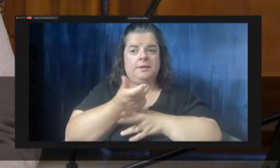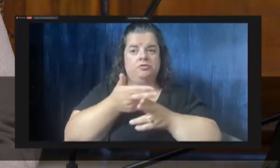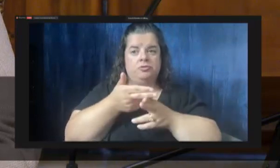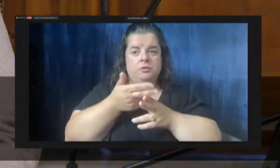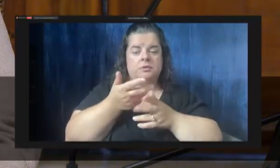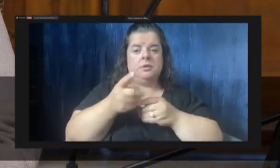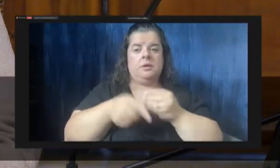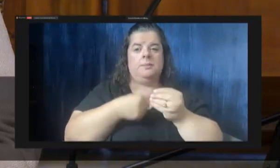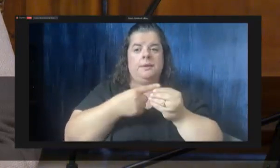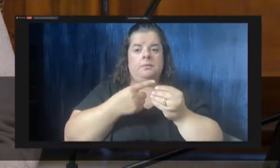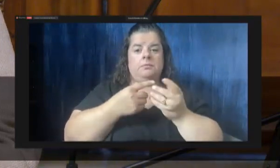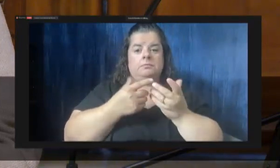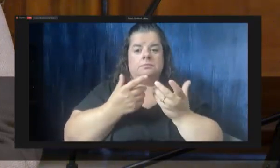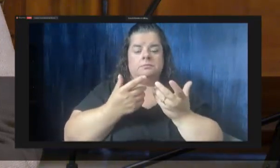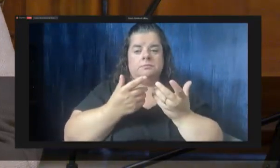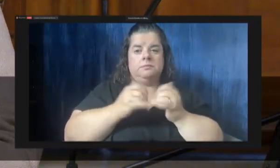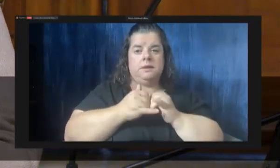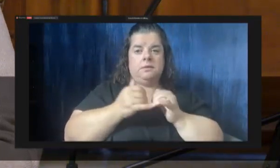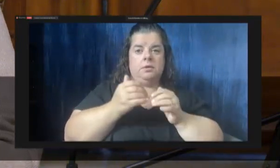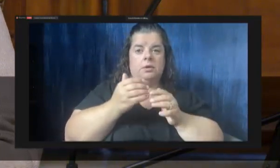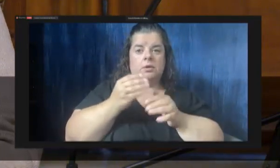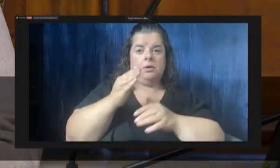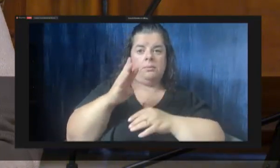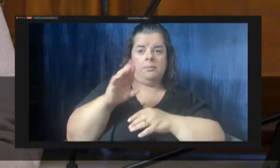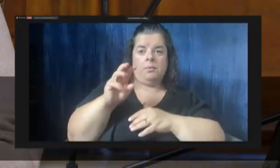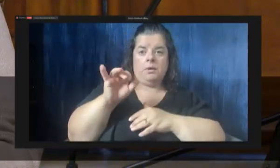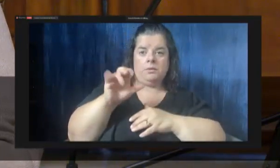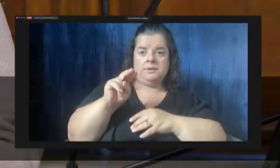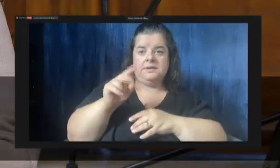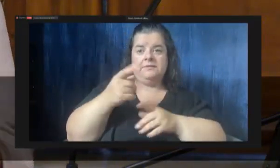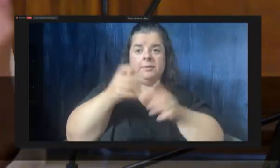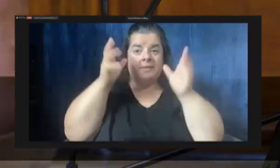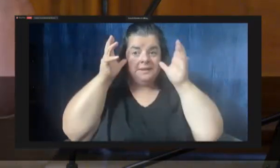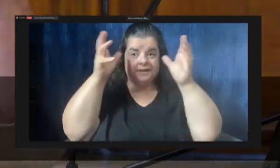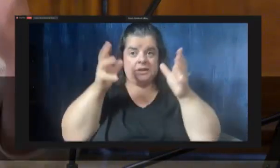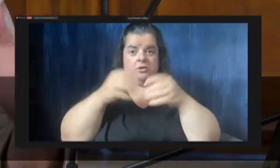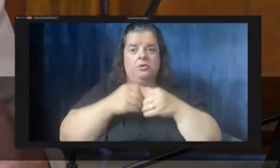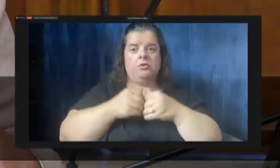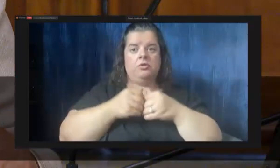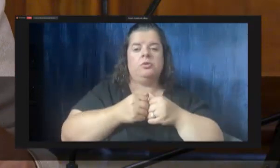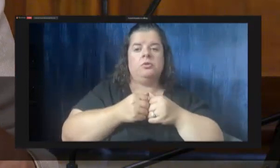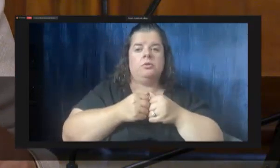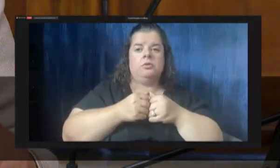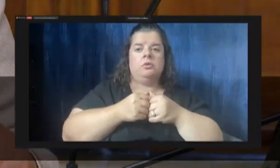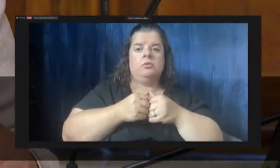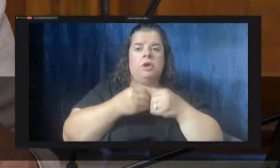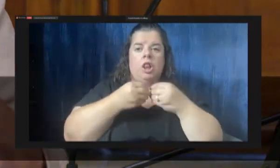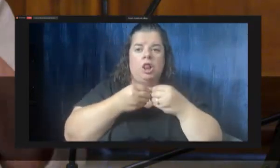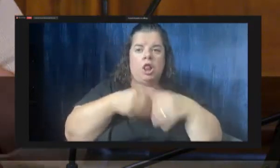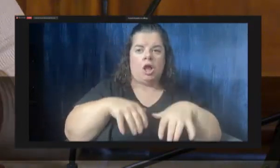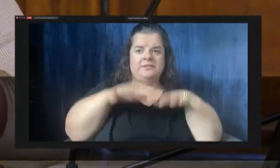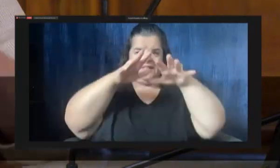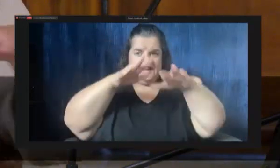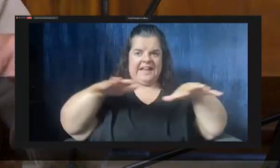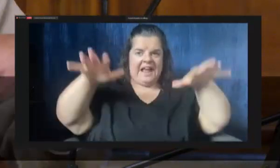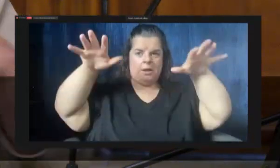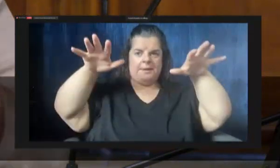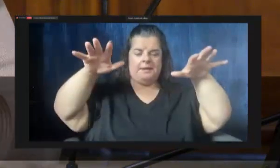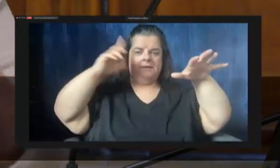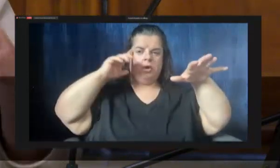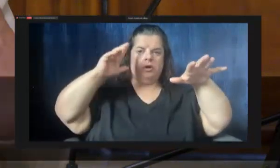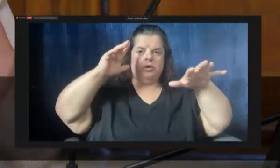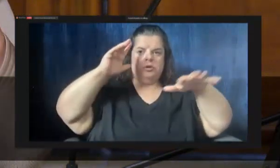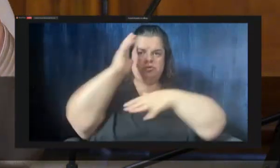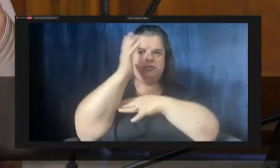how the over-browsing by the deer and the loss of that canopy, or it's not really canopy, but the land, the loss